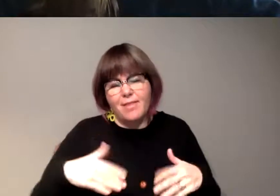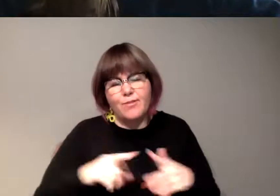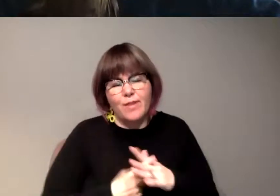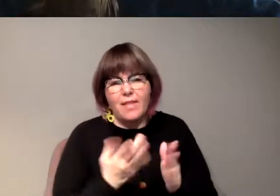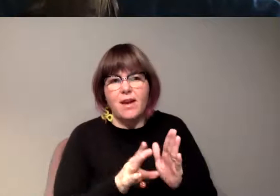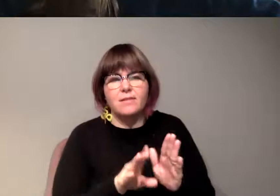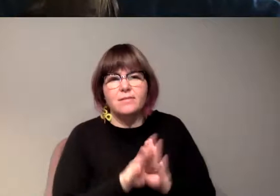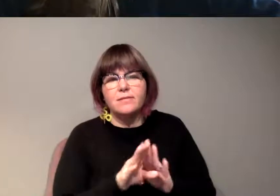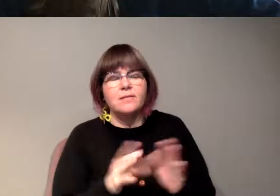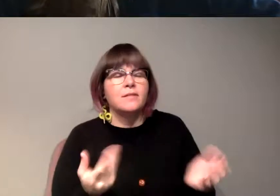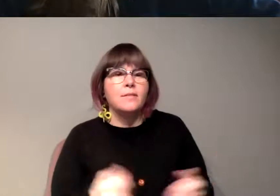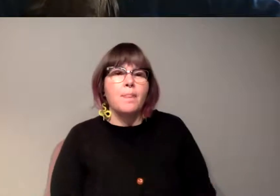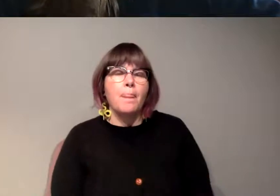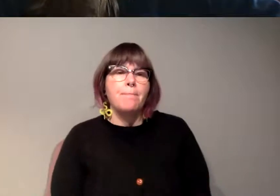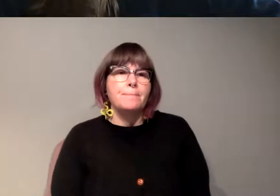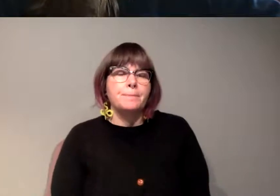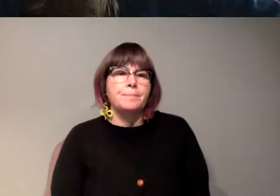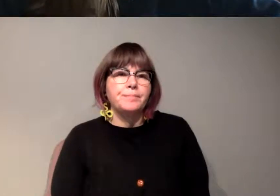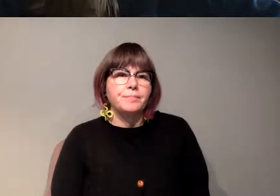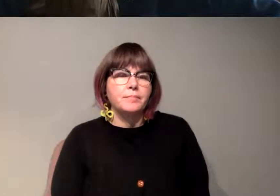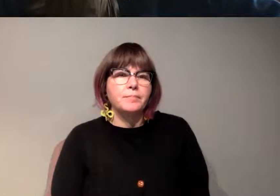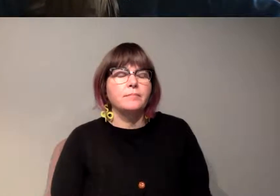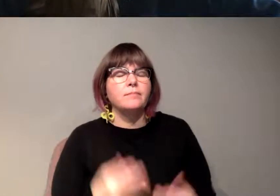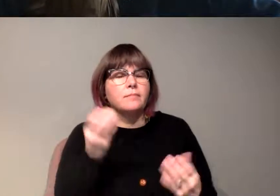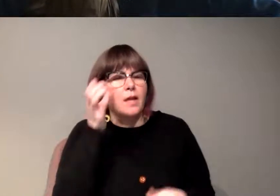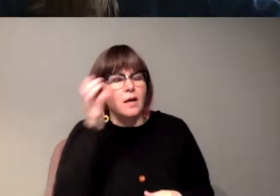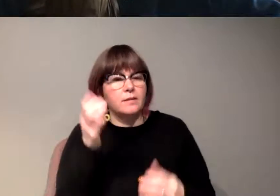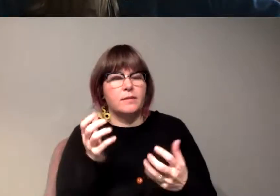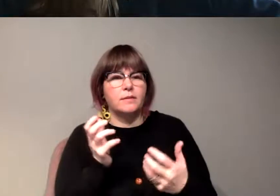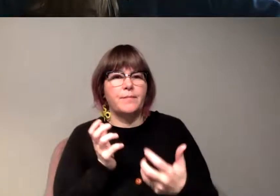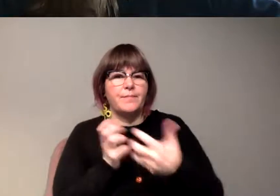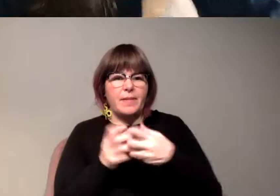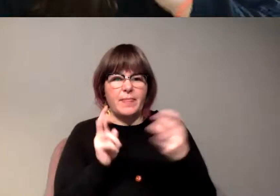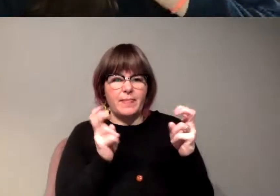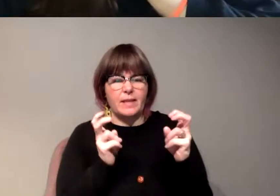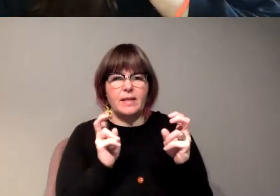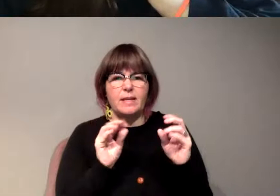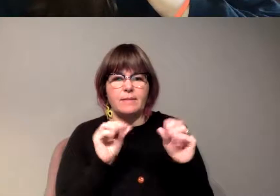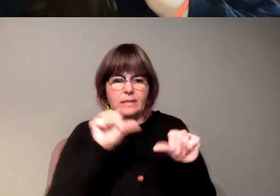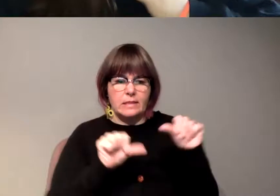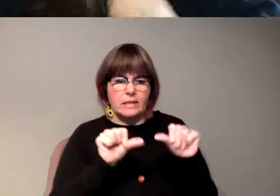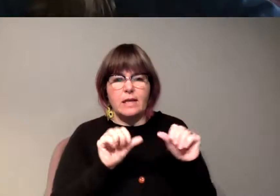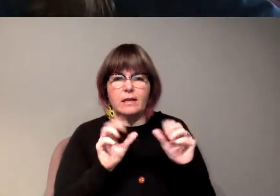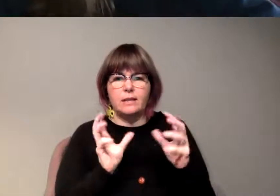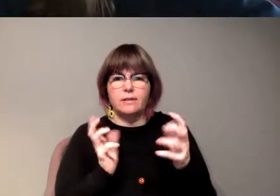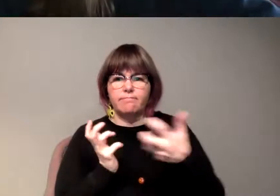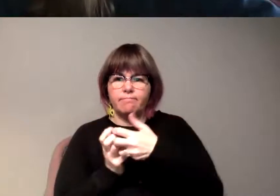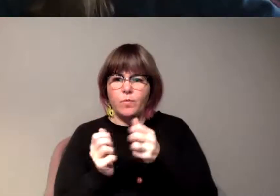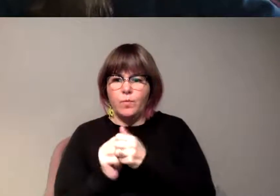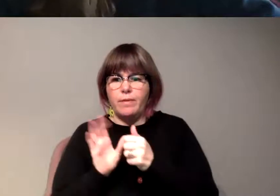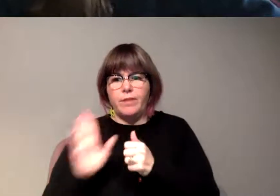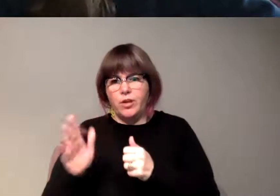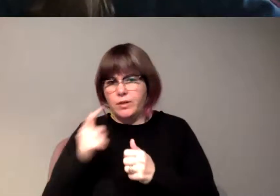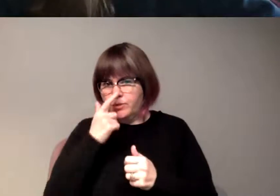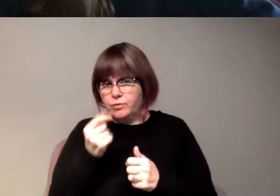out of data. But the idea is to basically fit themes, fit the science with the